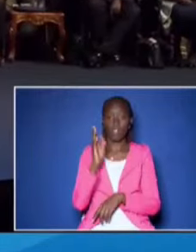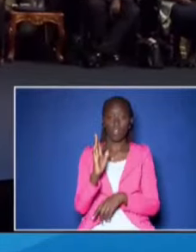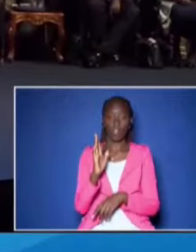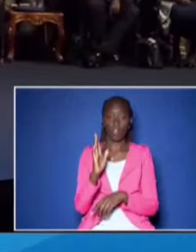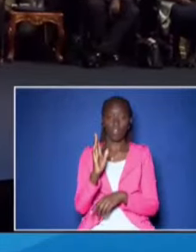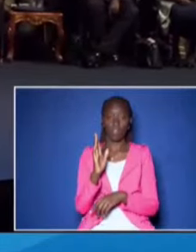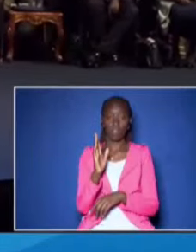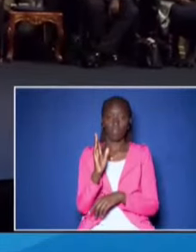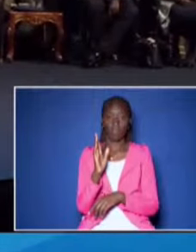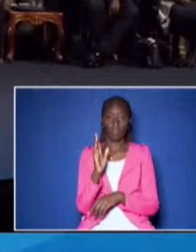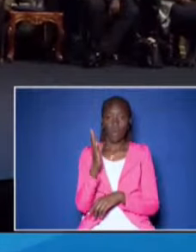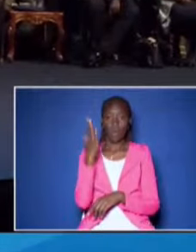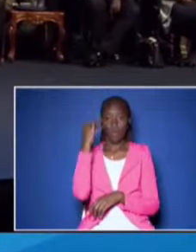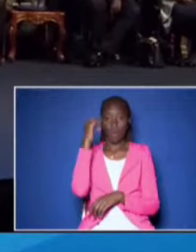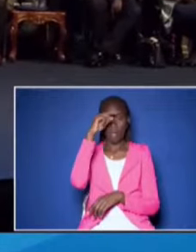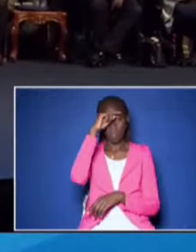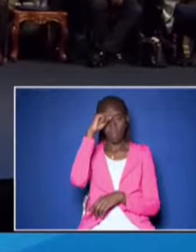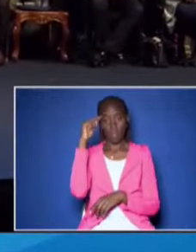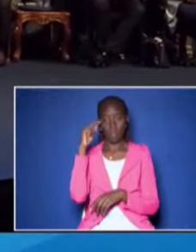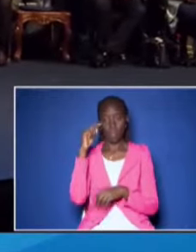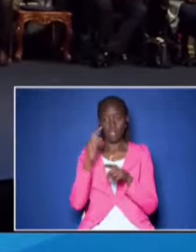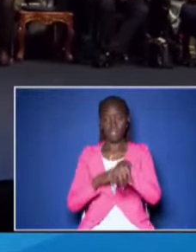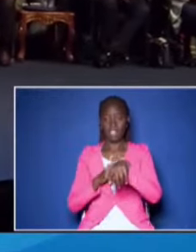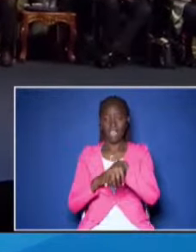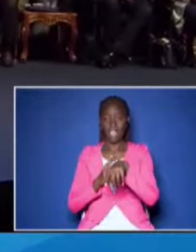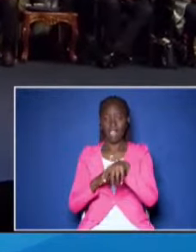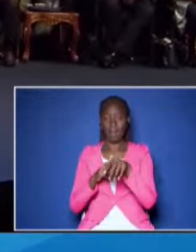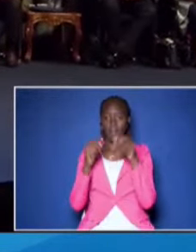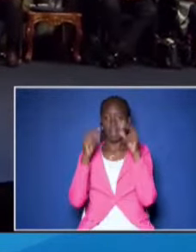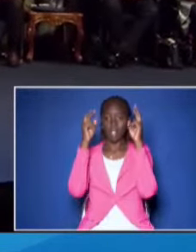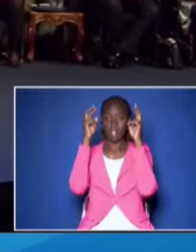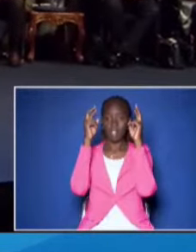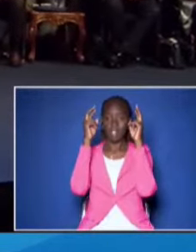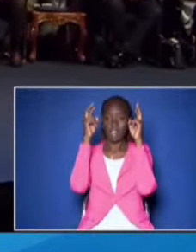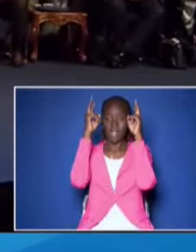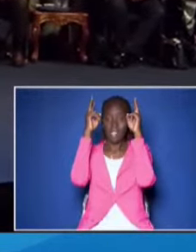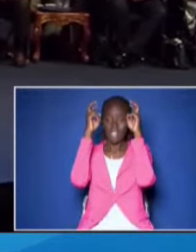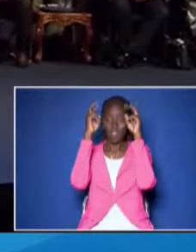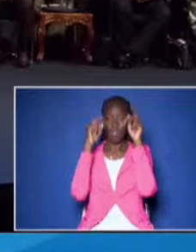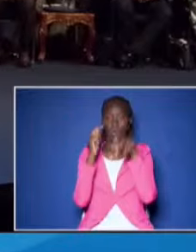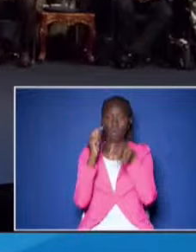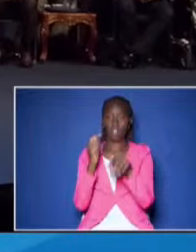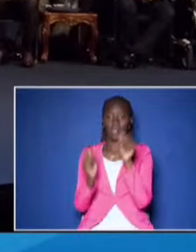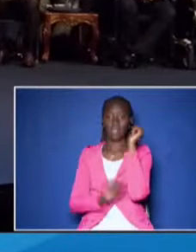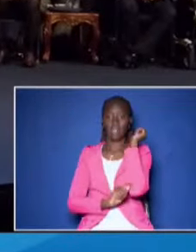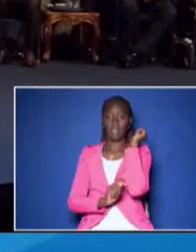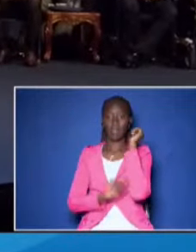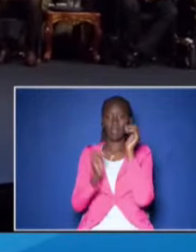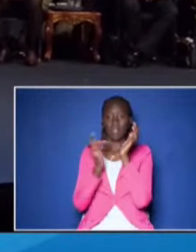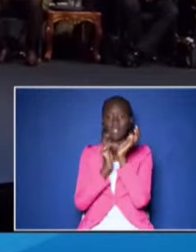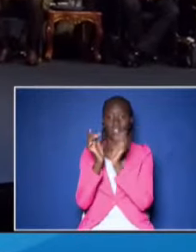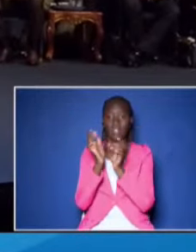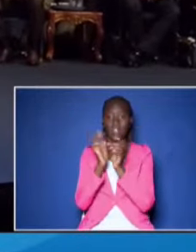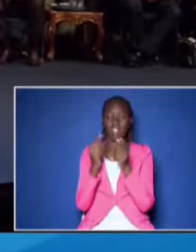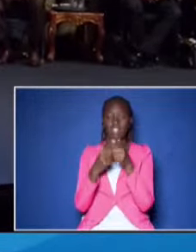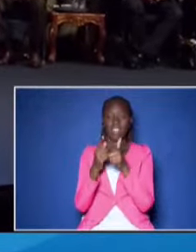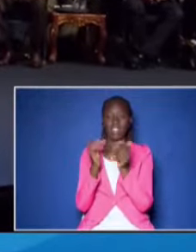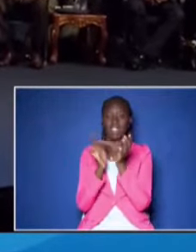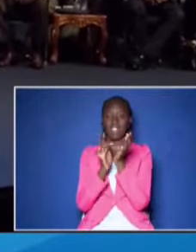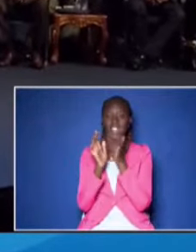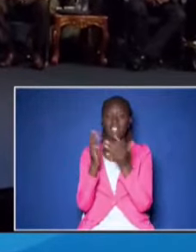scriptures because when he was tempted by the devil he answered every Temptation with it